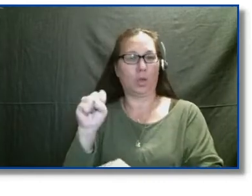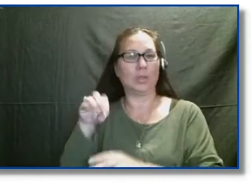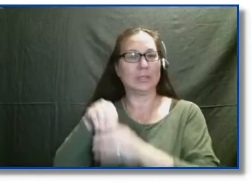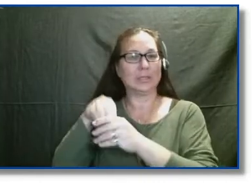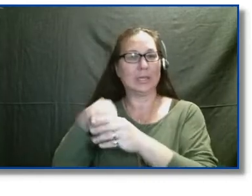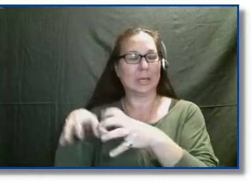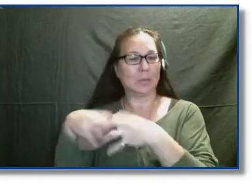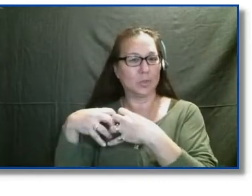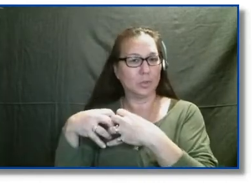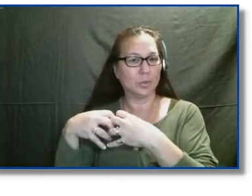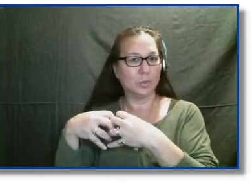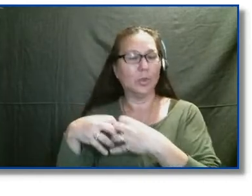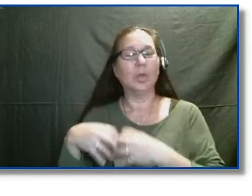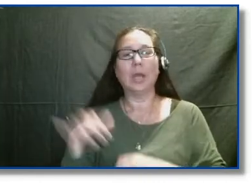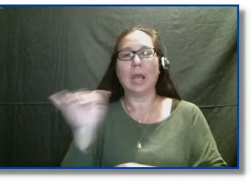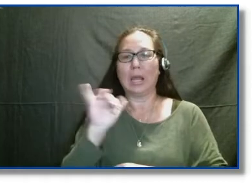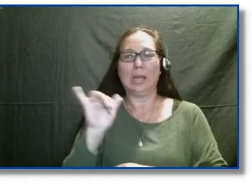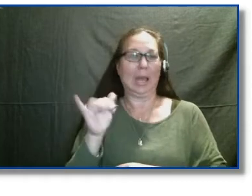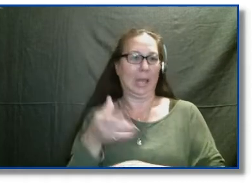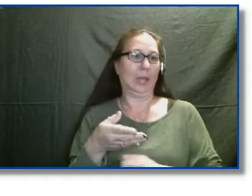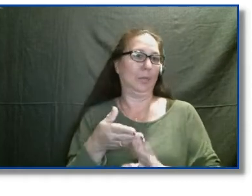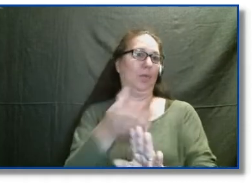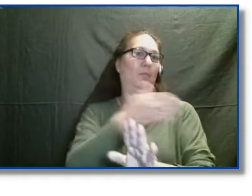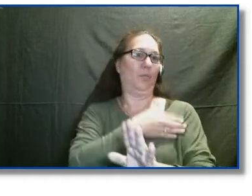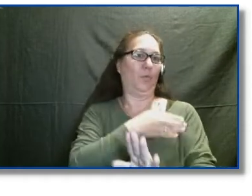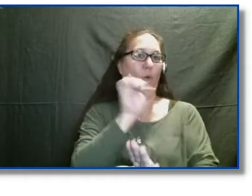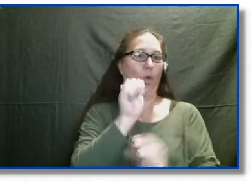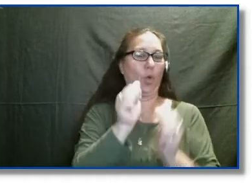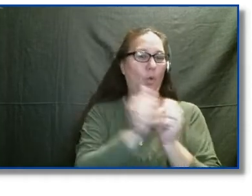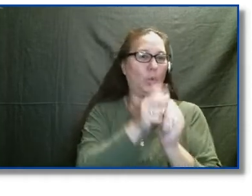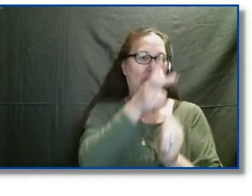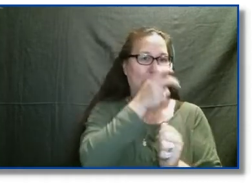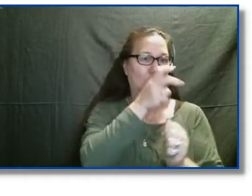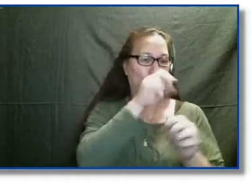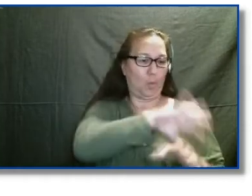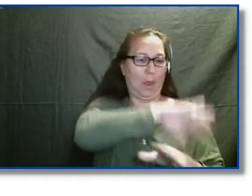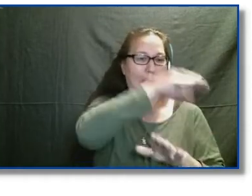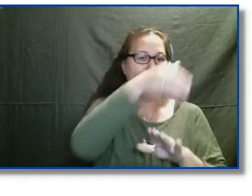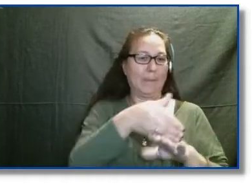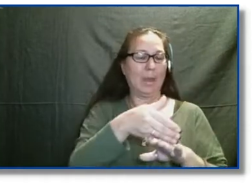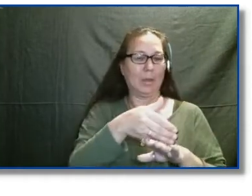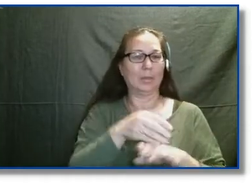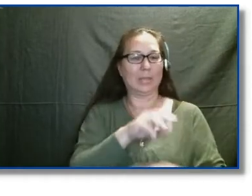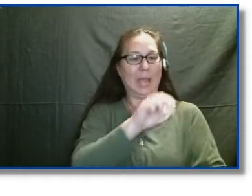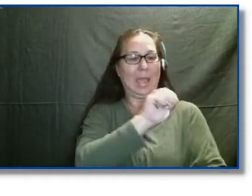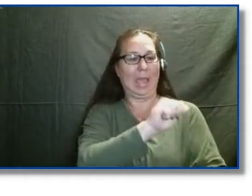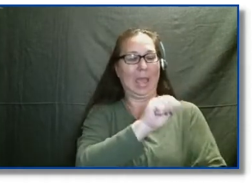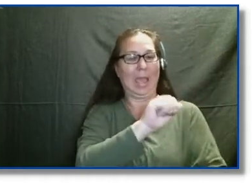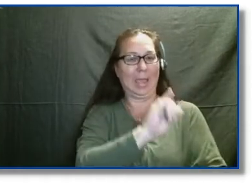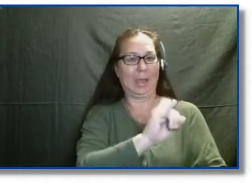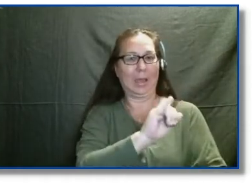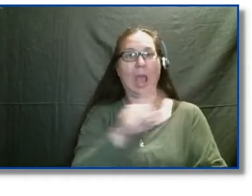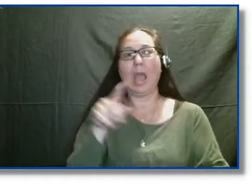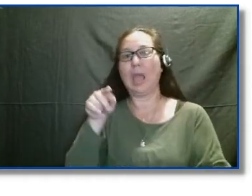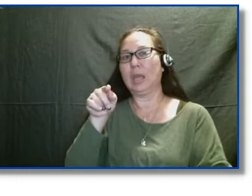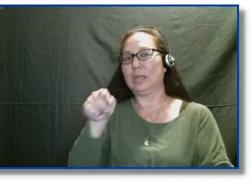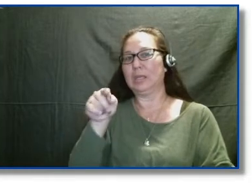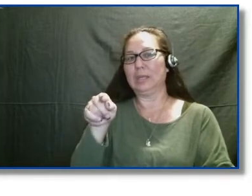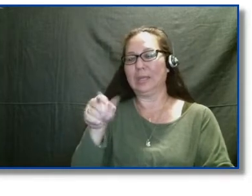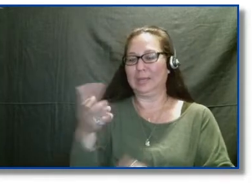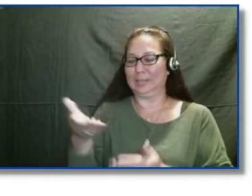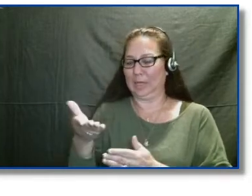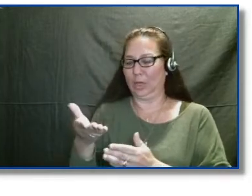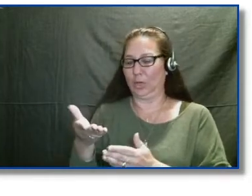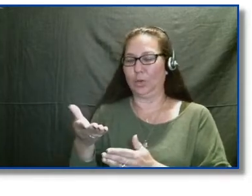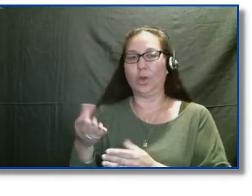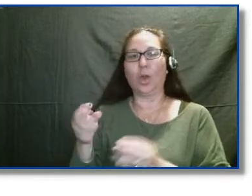series, was the Termite mounts, AAI. But in reality, these are, one could say,